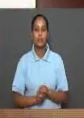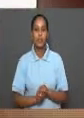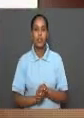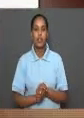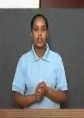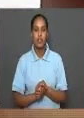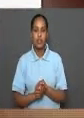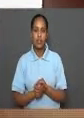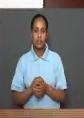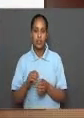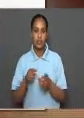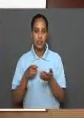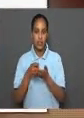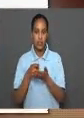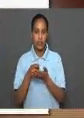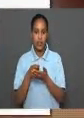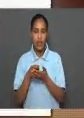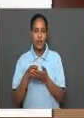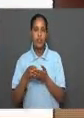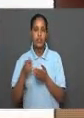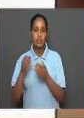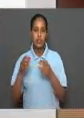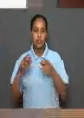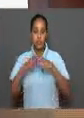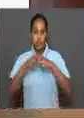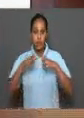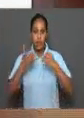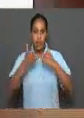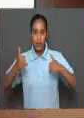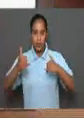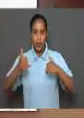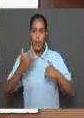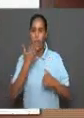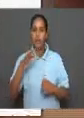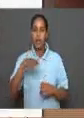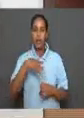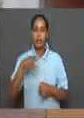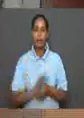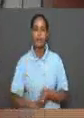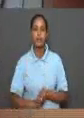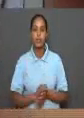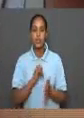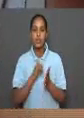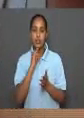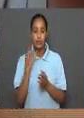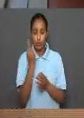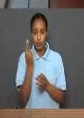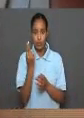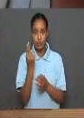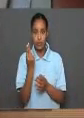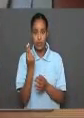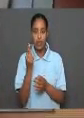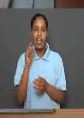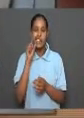a sealant, in fiber optic cabling, and in paint. It is even